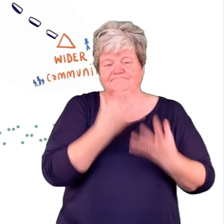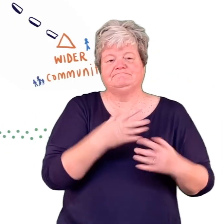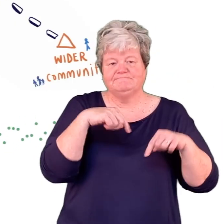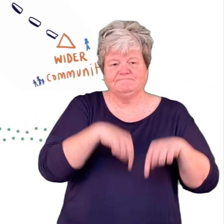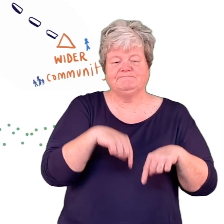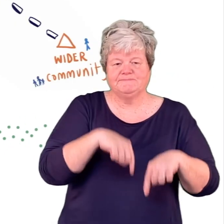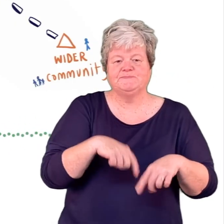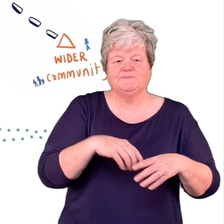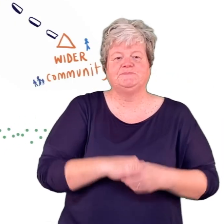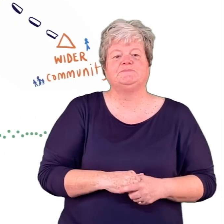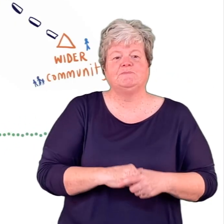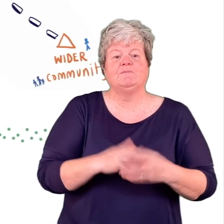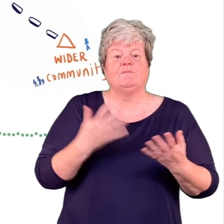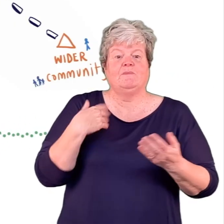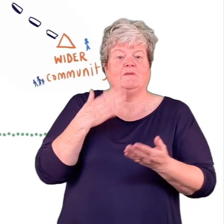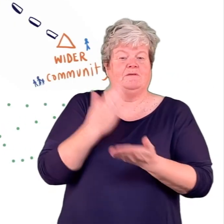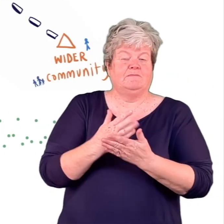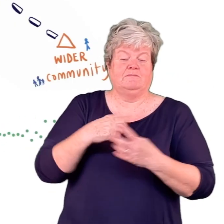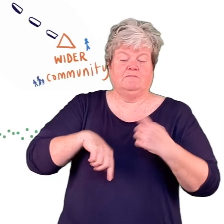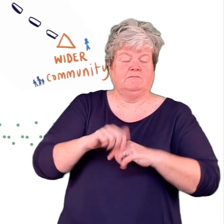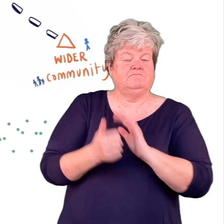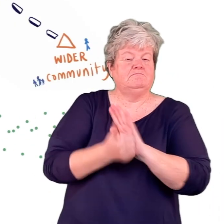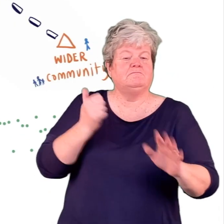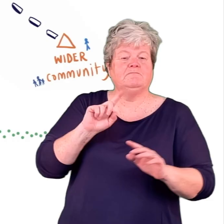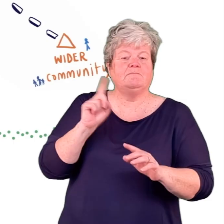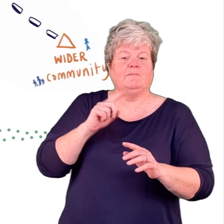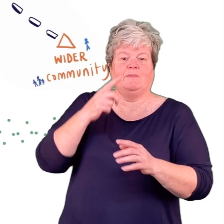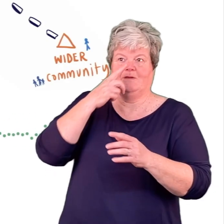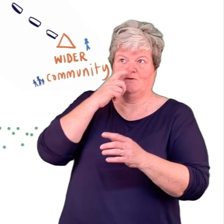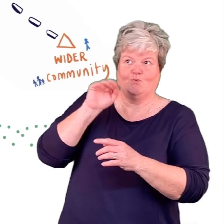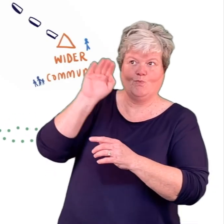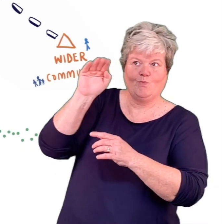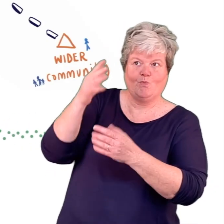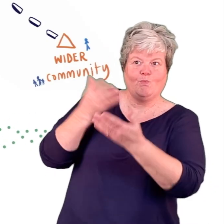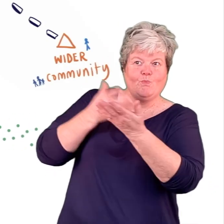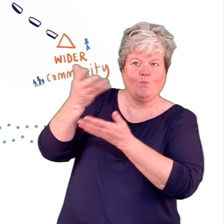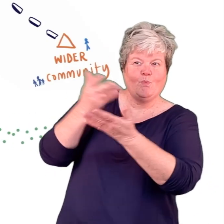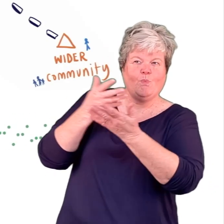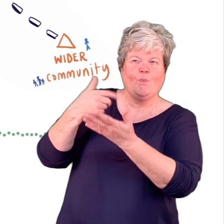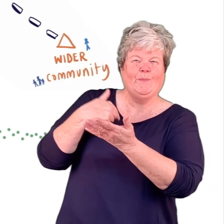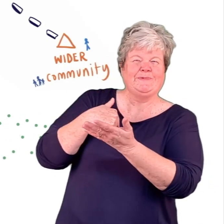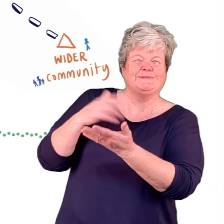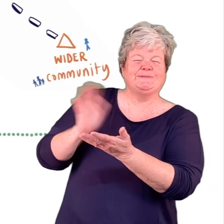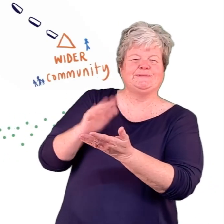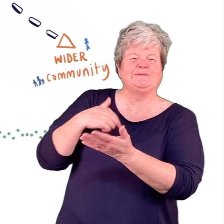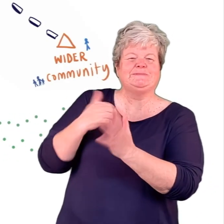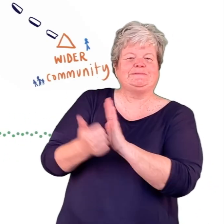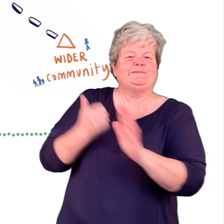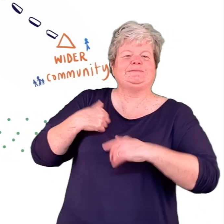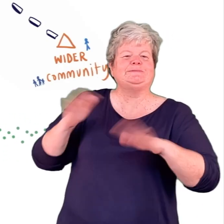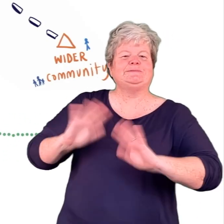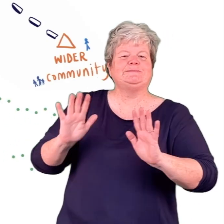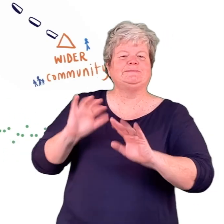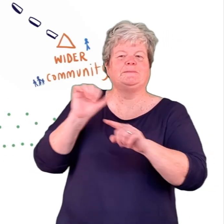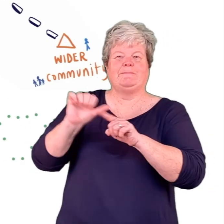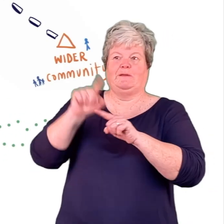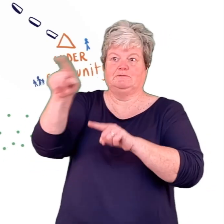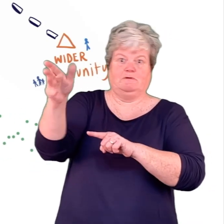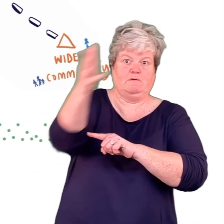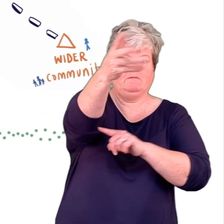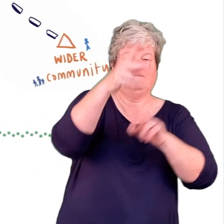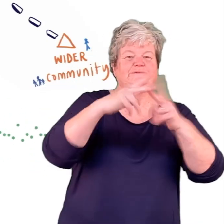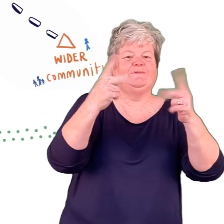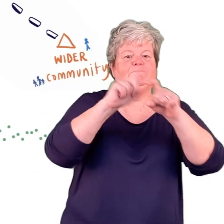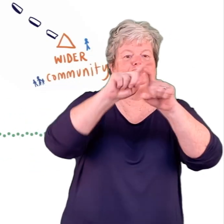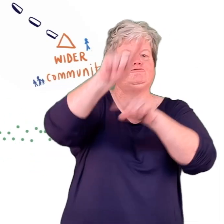the organisation and outside of it. And I think we're really good as an organisation to know that if a project doesn't quite fit, then we'll make sure